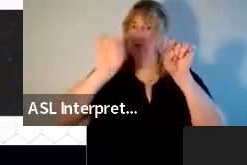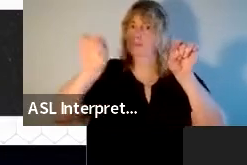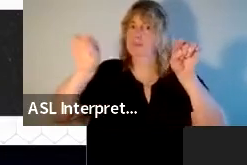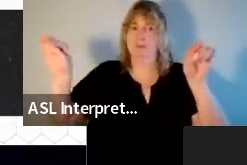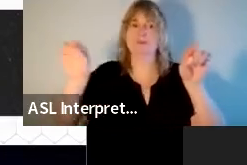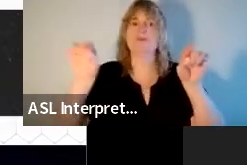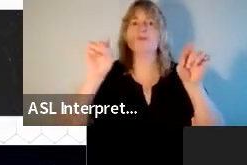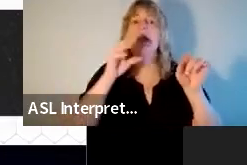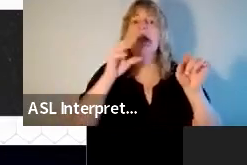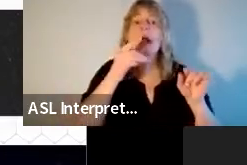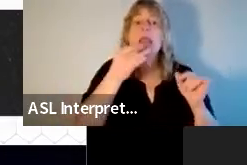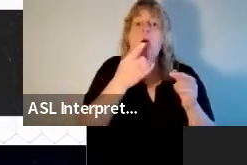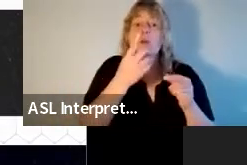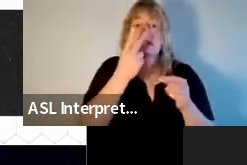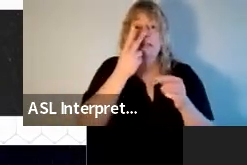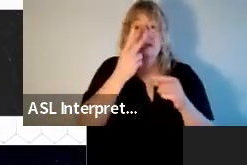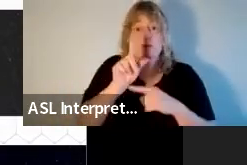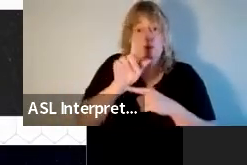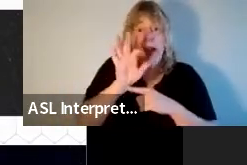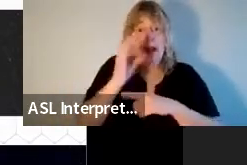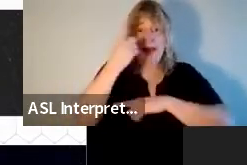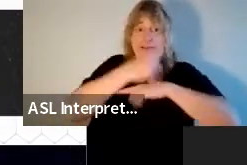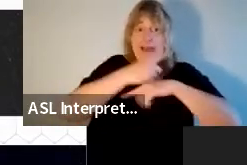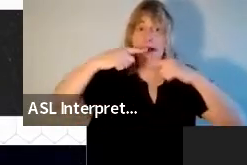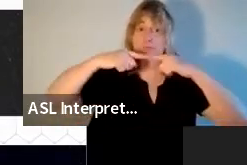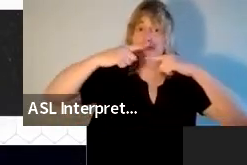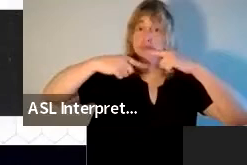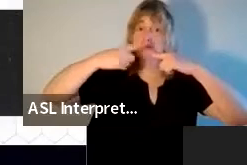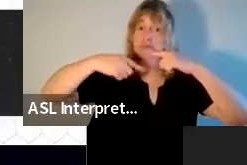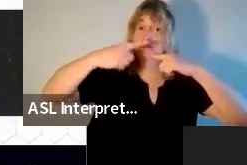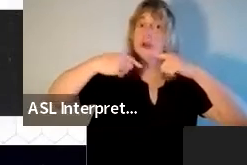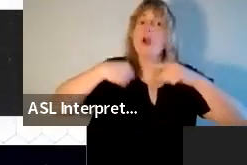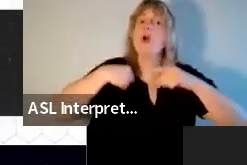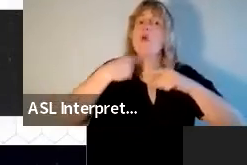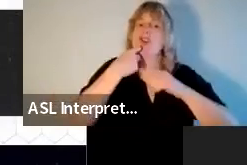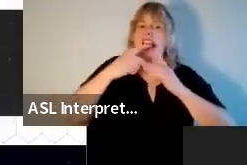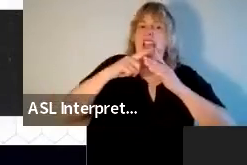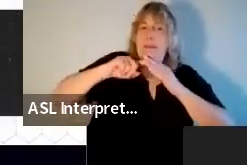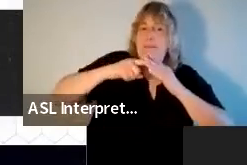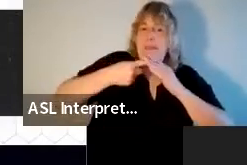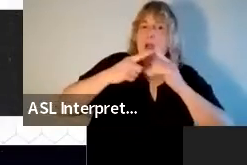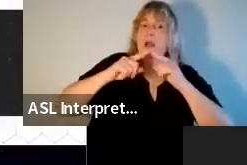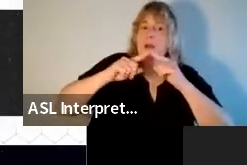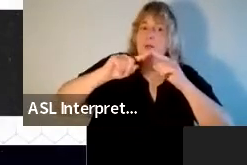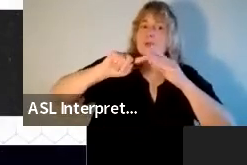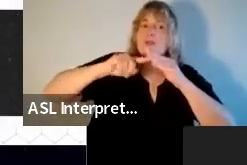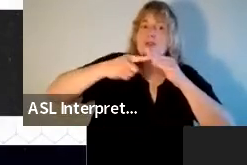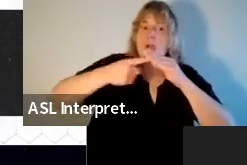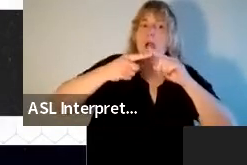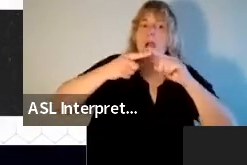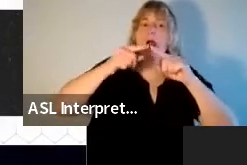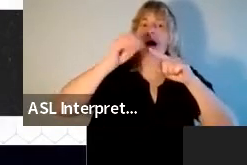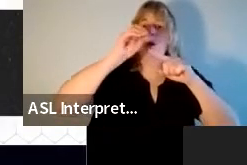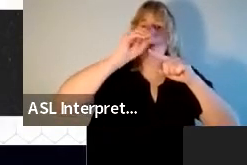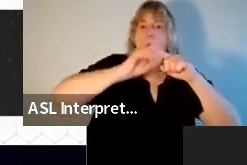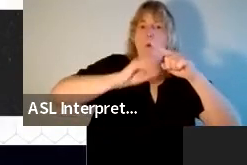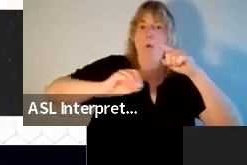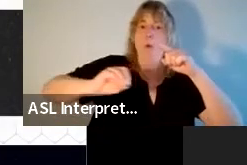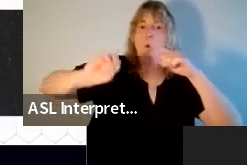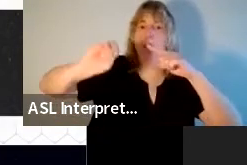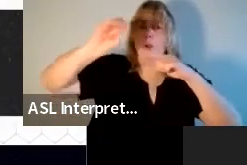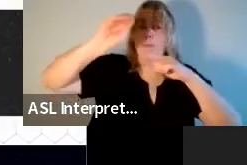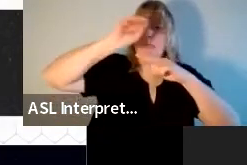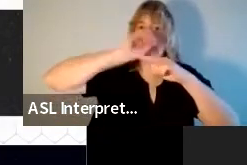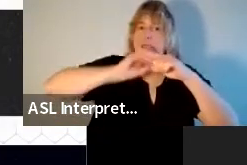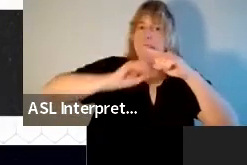at 29 days now, and we're just beginning to orbit the L2 position. It's a mostly stable orbit,